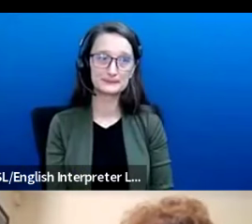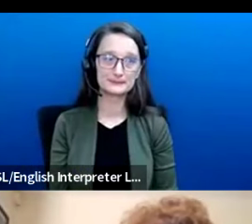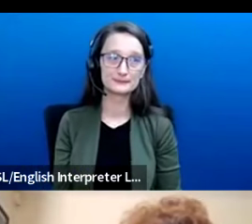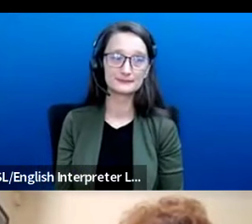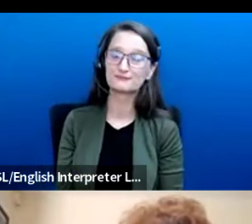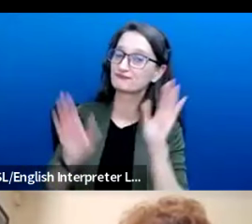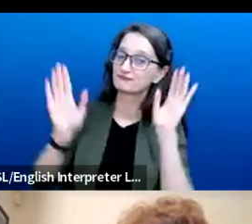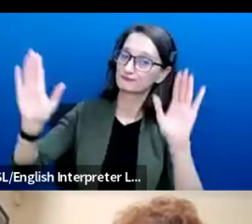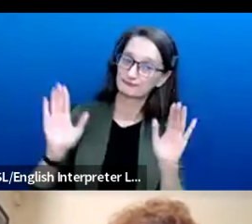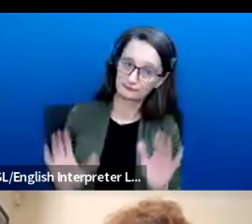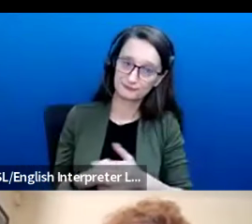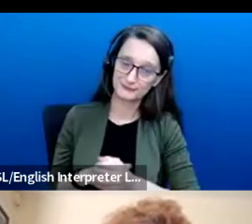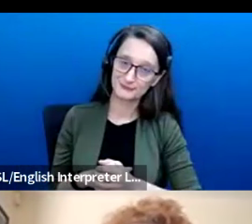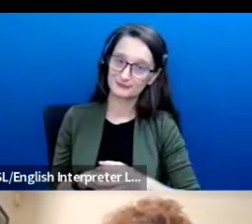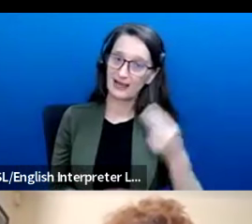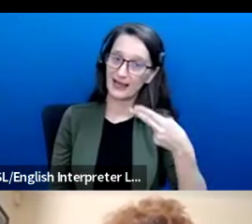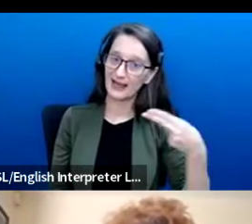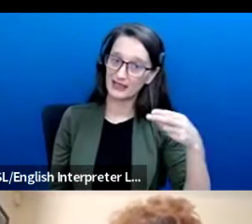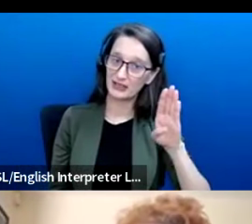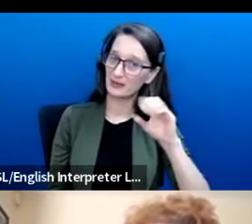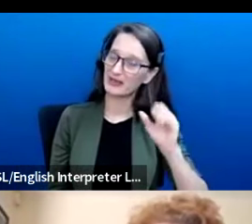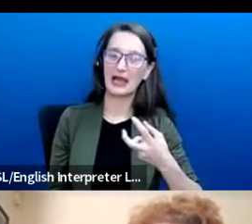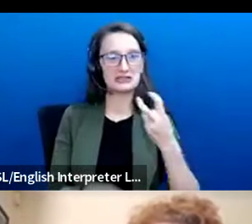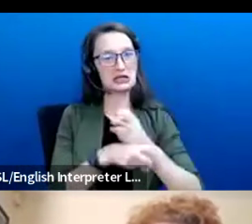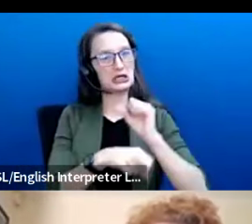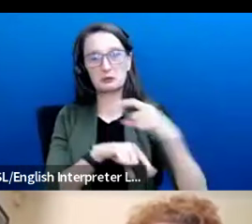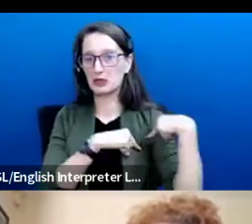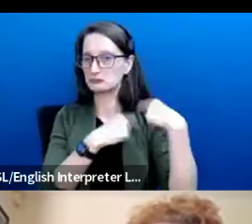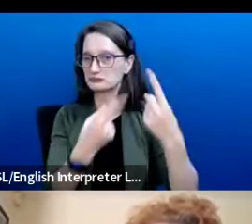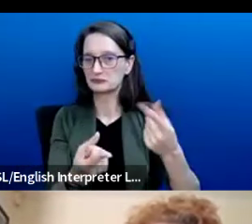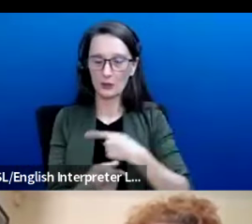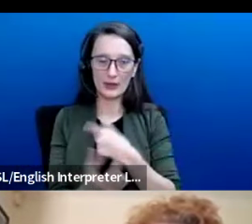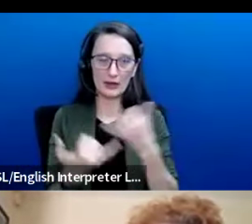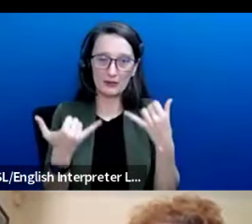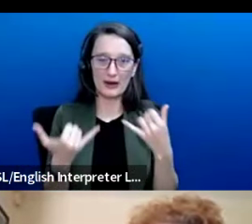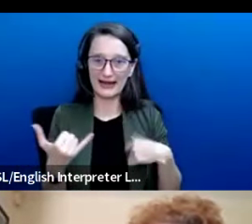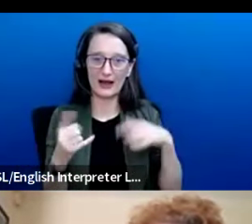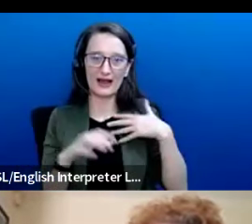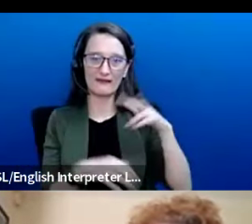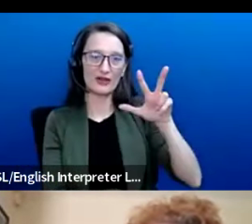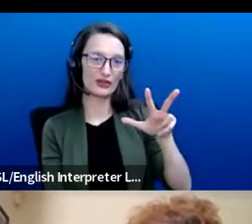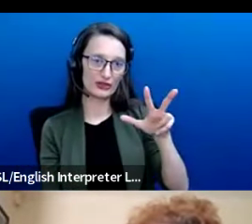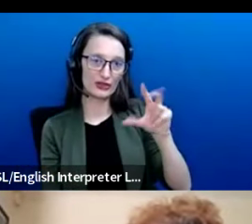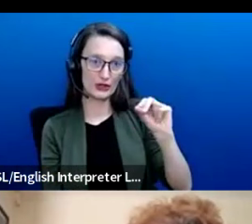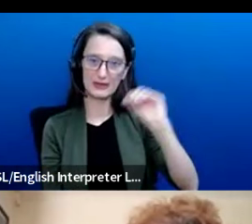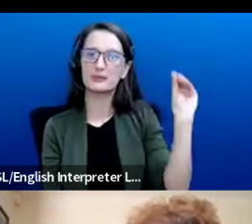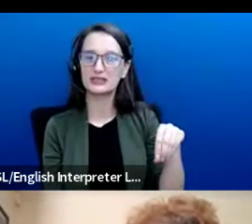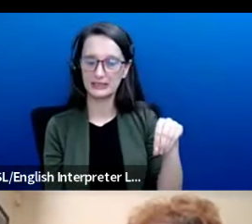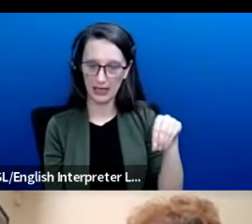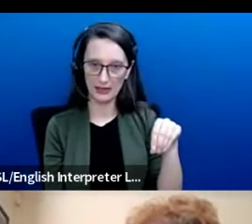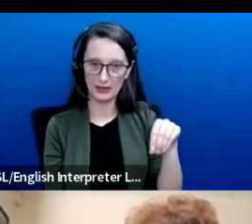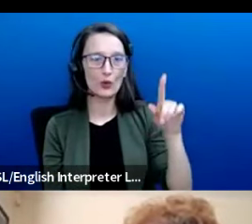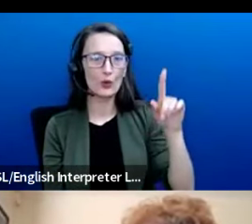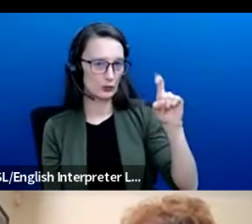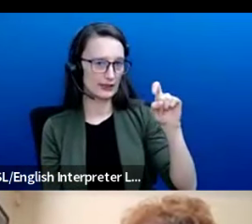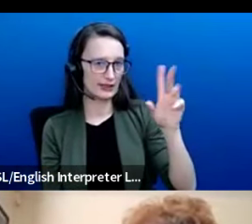Fantastic. Well, HCBS is hard at work. We are now currently at 39 or 30%. We're at